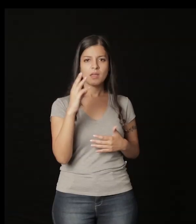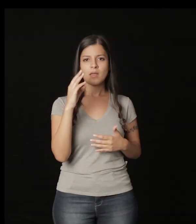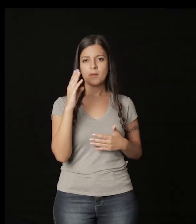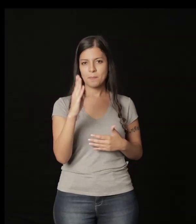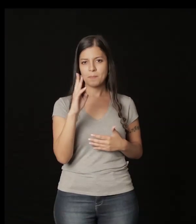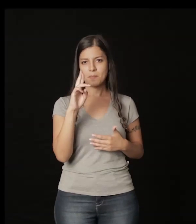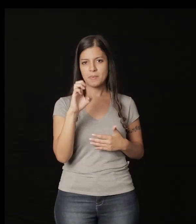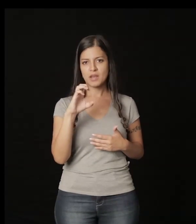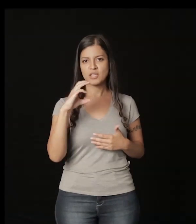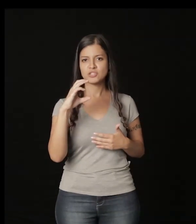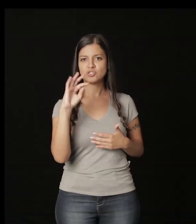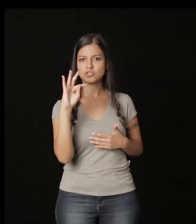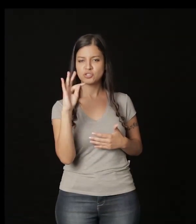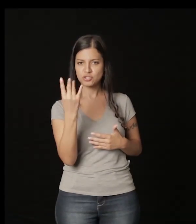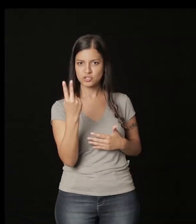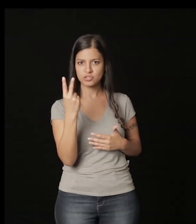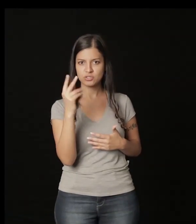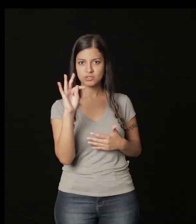points.